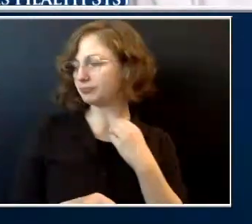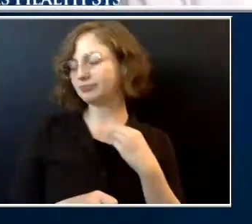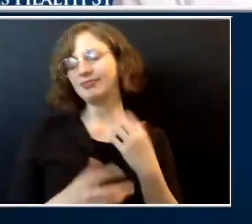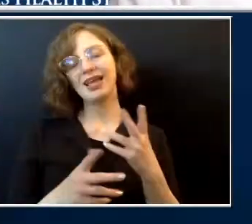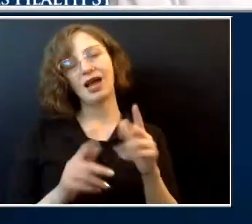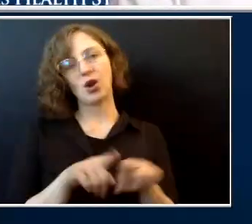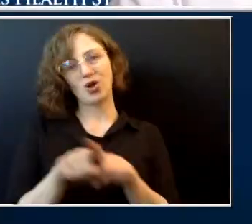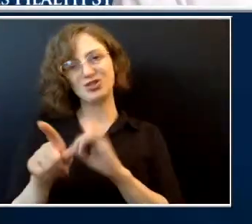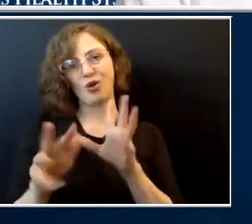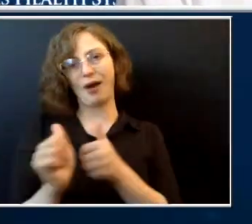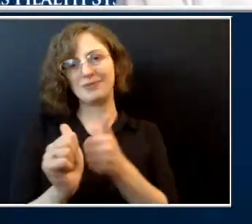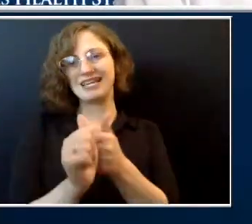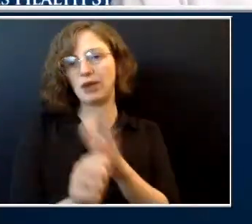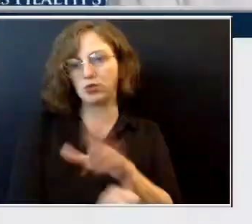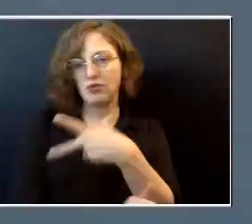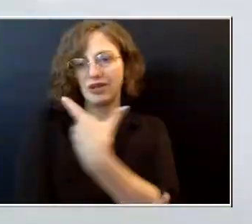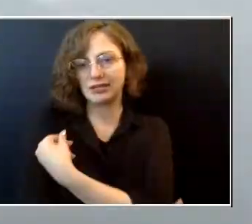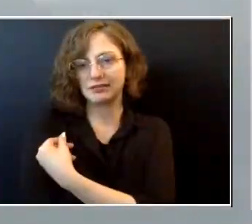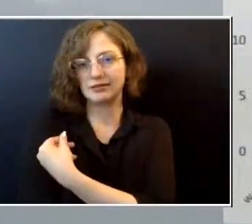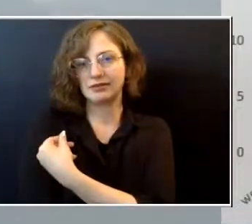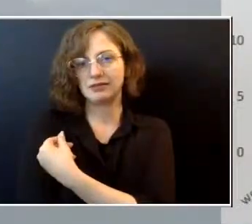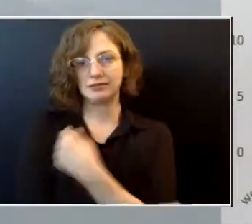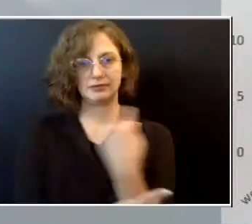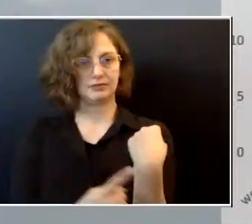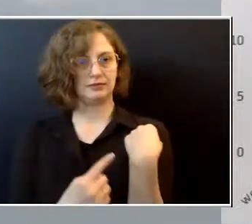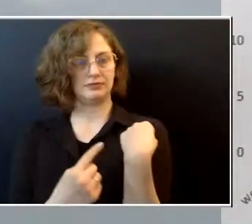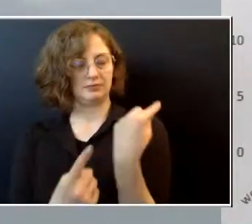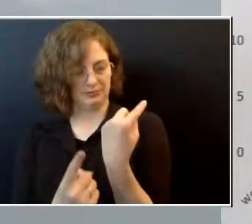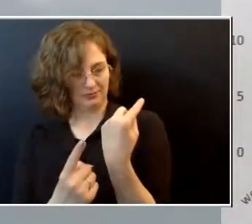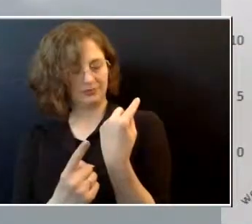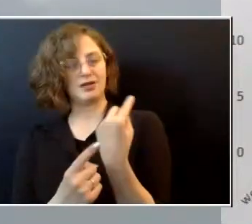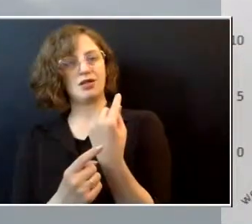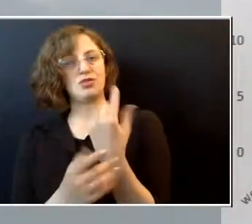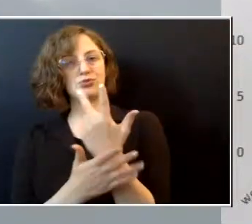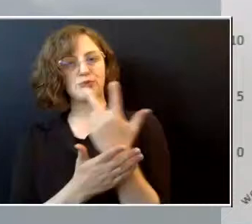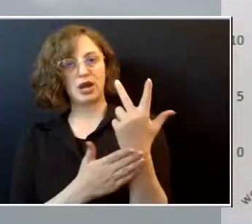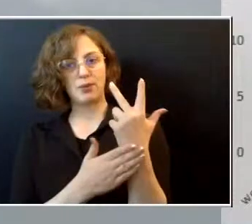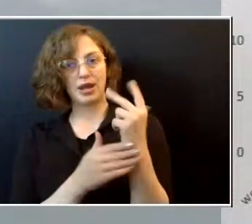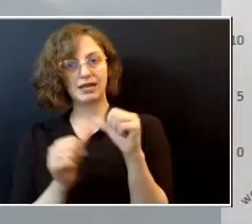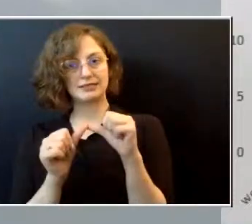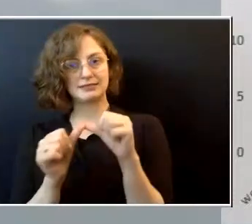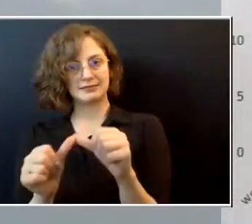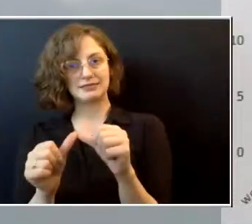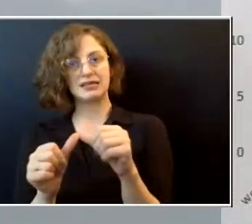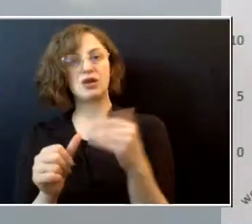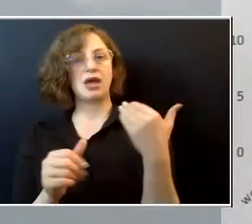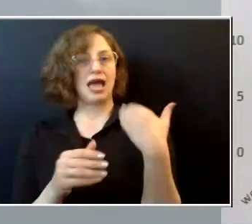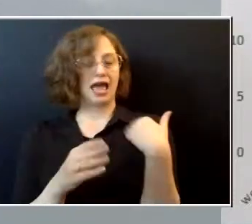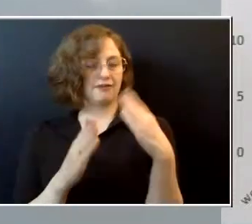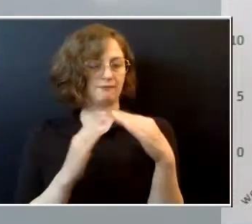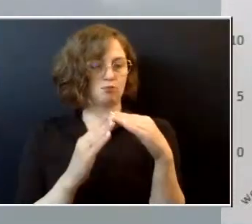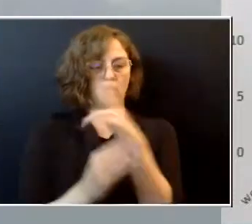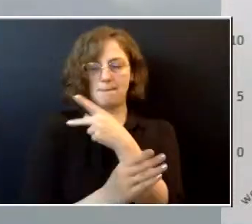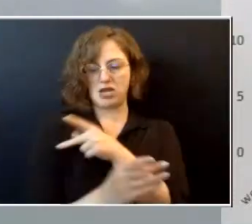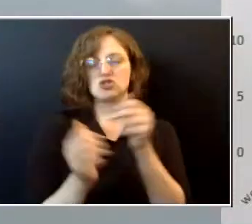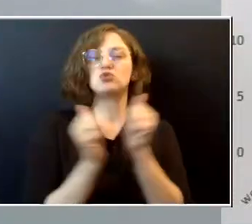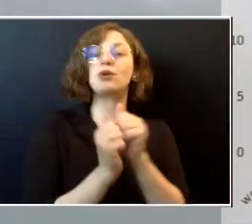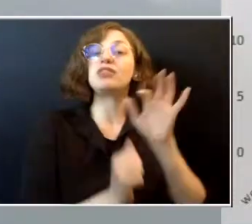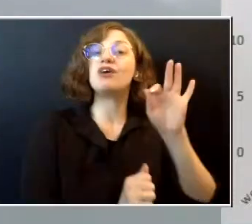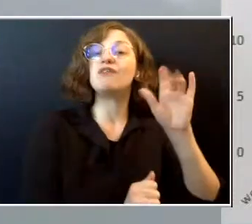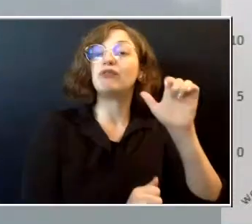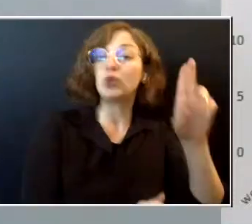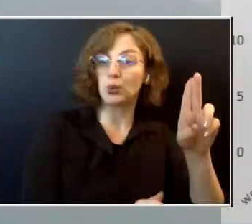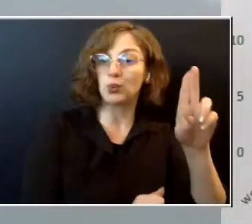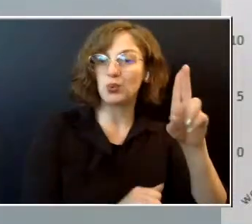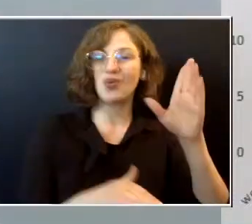row, we've had more influenza admissions than COVID admissions. Yeah. So that feels a little more familiar to me of how this part of the season usually